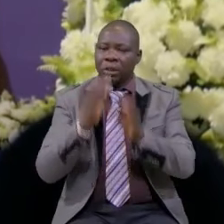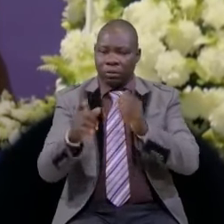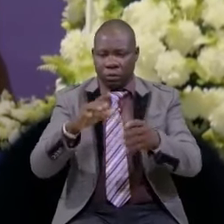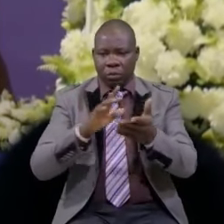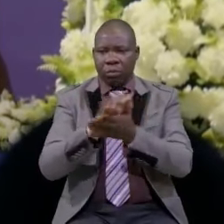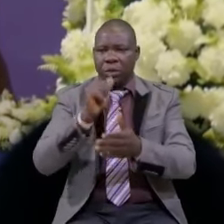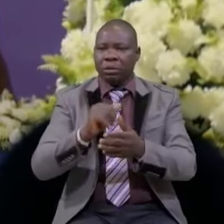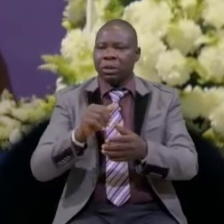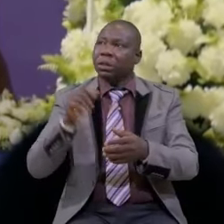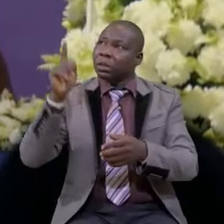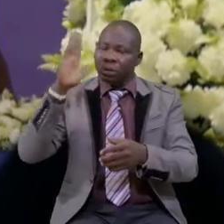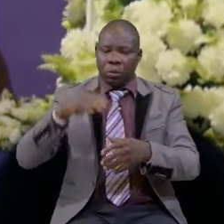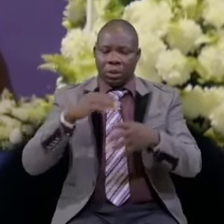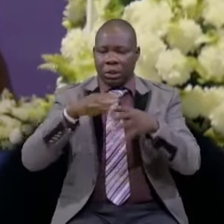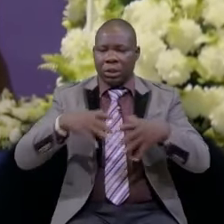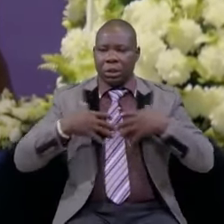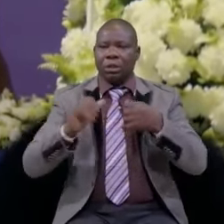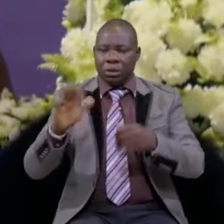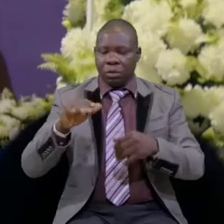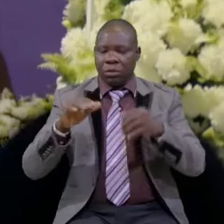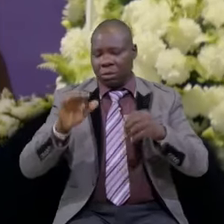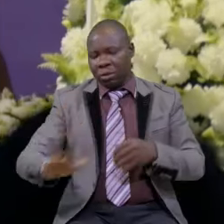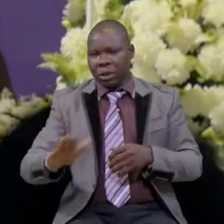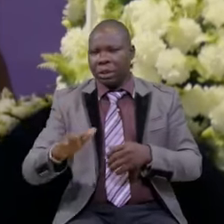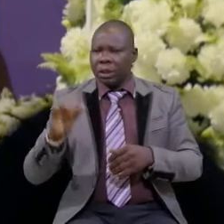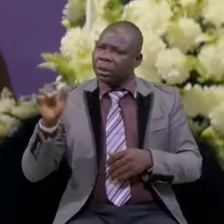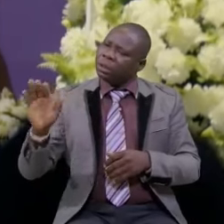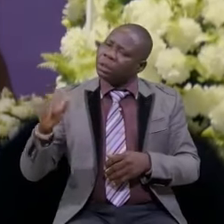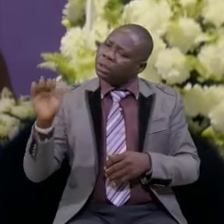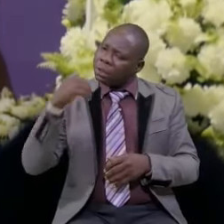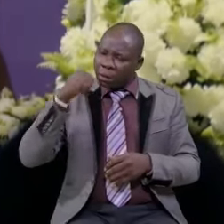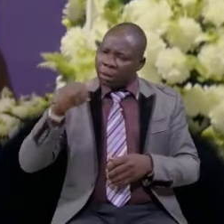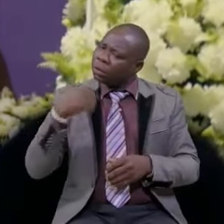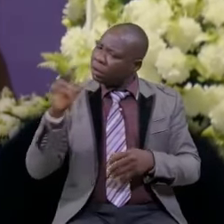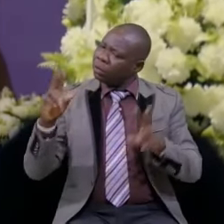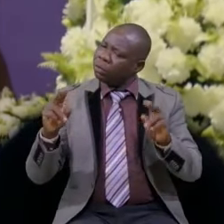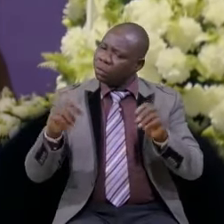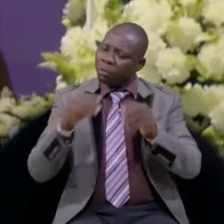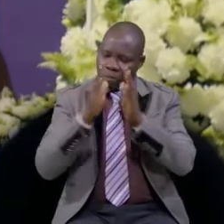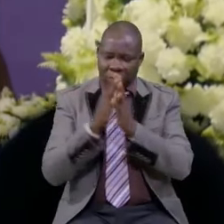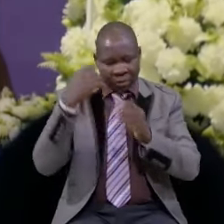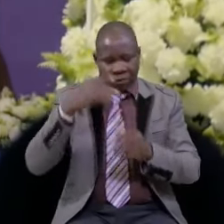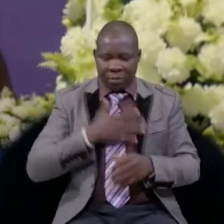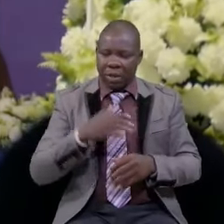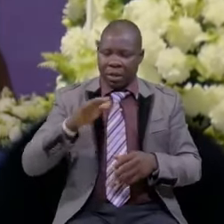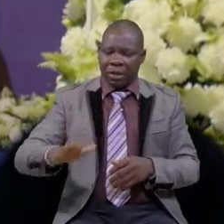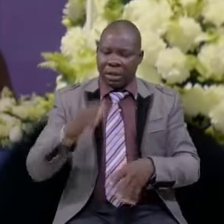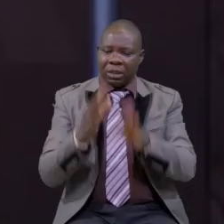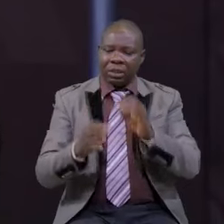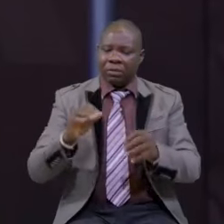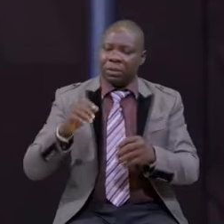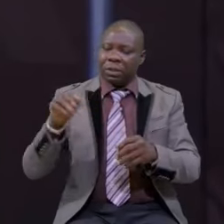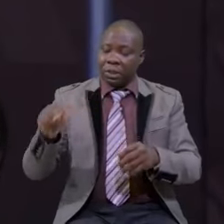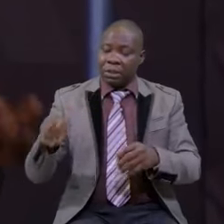Pray for my child, then if the child gets well, I'll throw away the God.